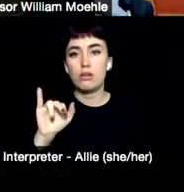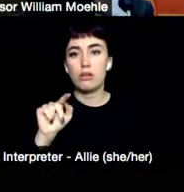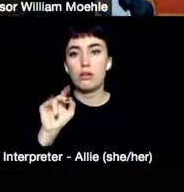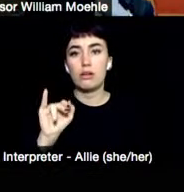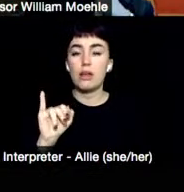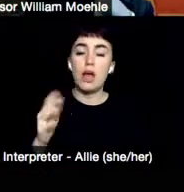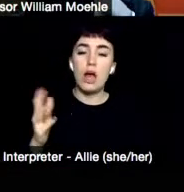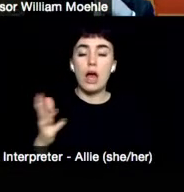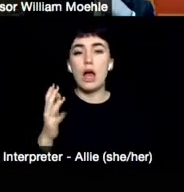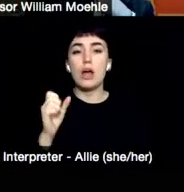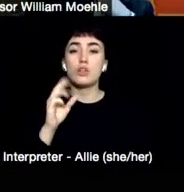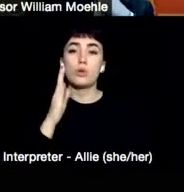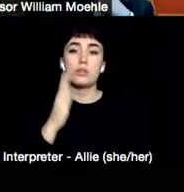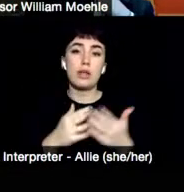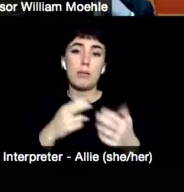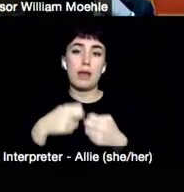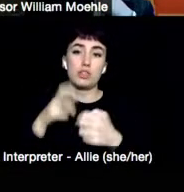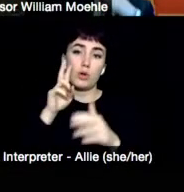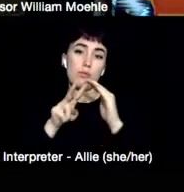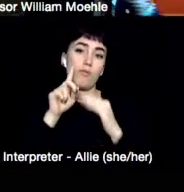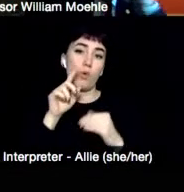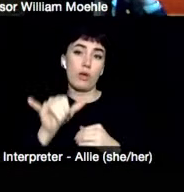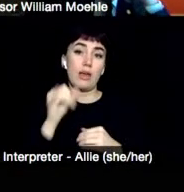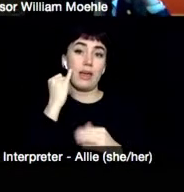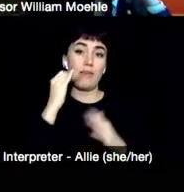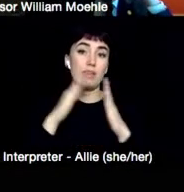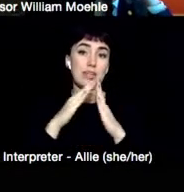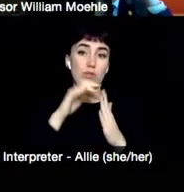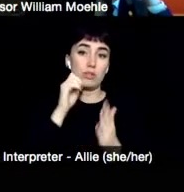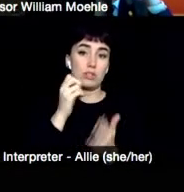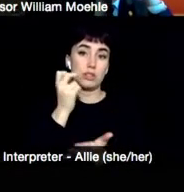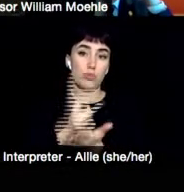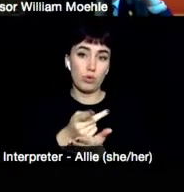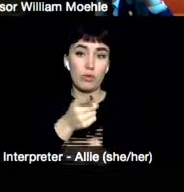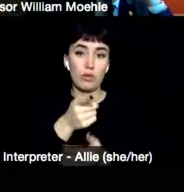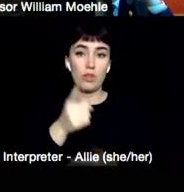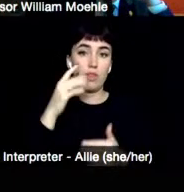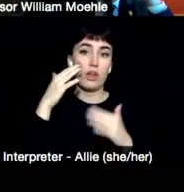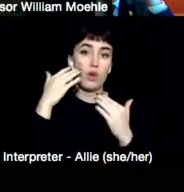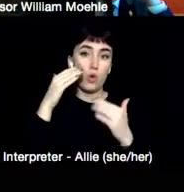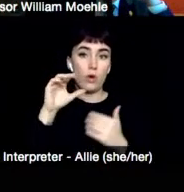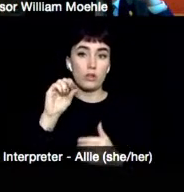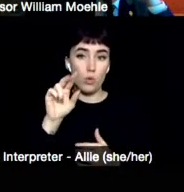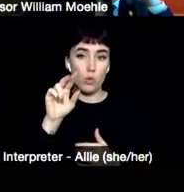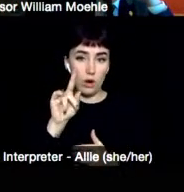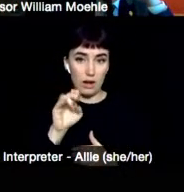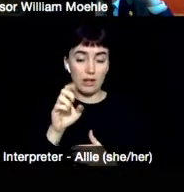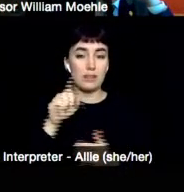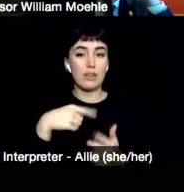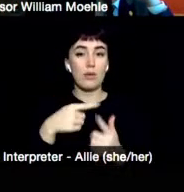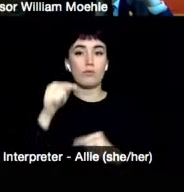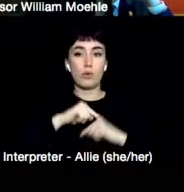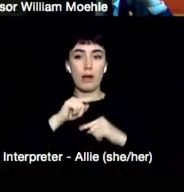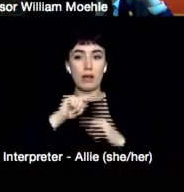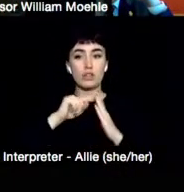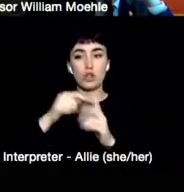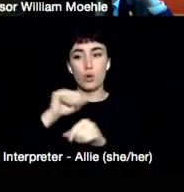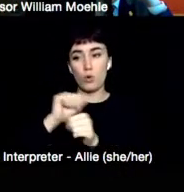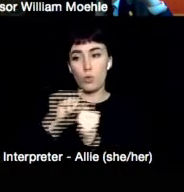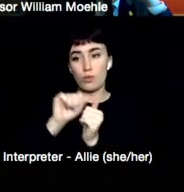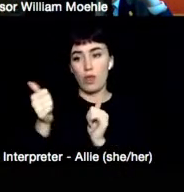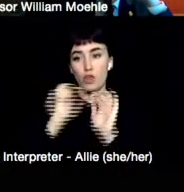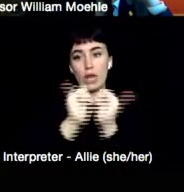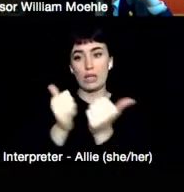So some issues that I see with that is if the town doesn't approve the noise ordinance, we would need to go back and start working with the other